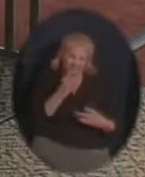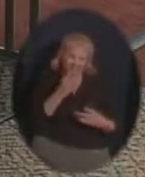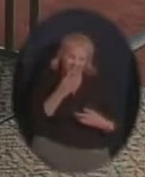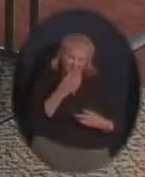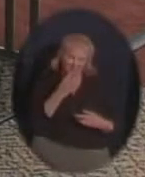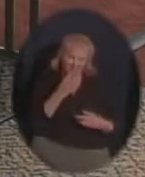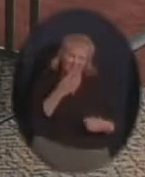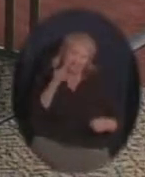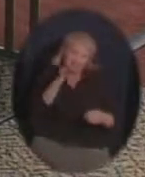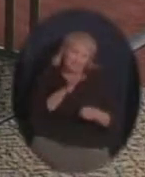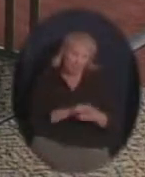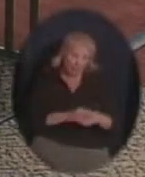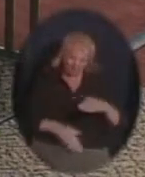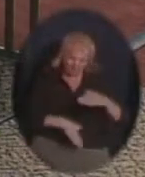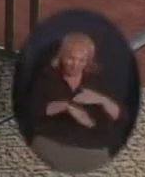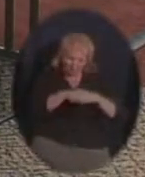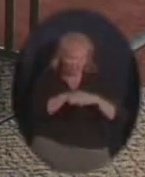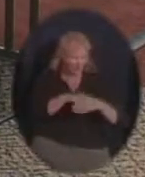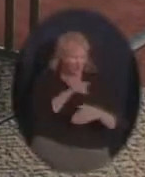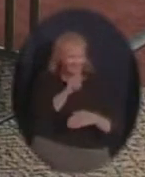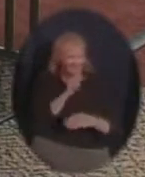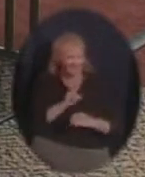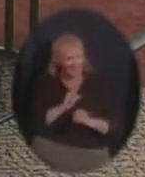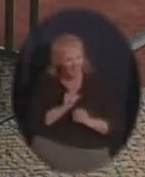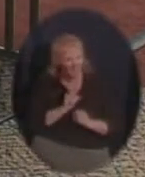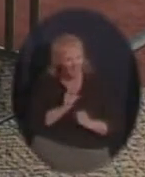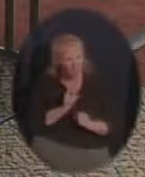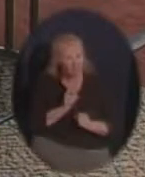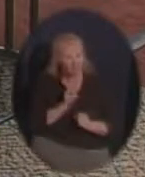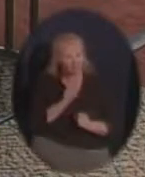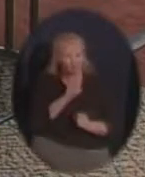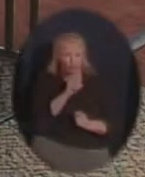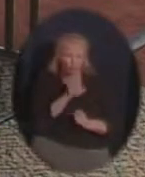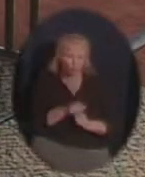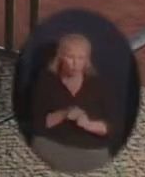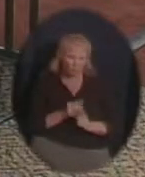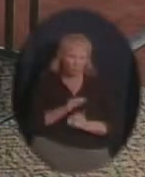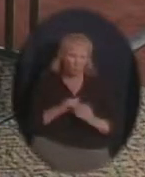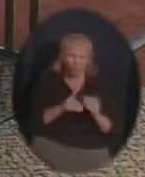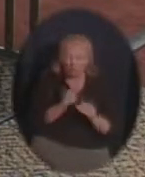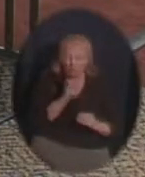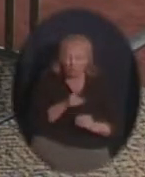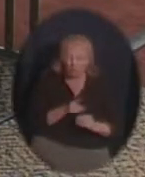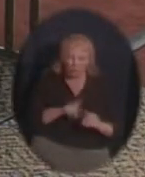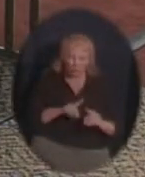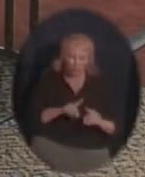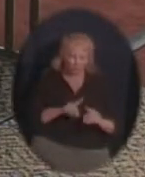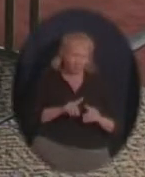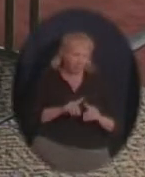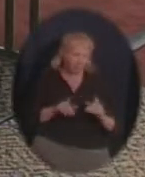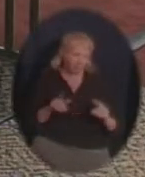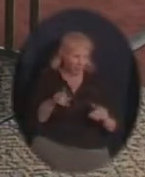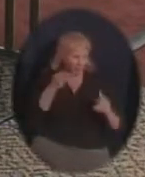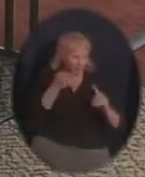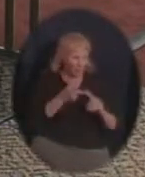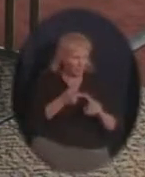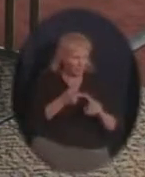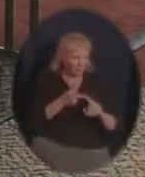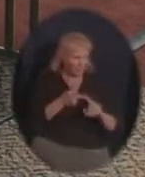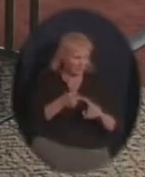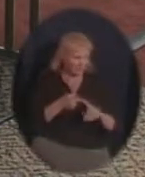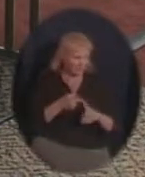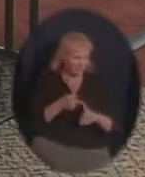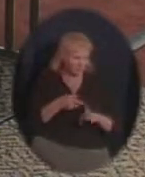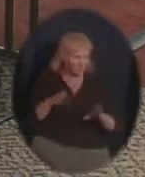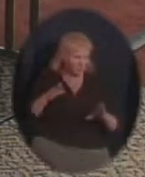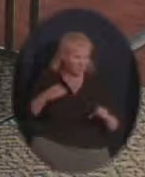totally true. At some point, one of the city's options may be just to absorb those costs and go ahead with the project. One of them may be to come